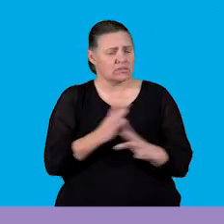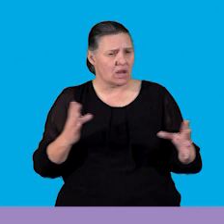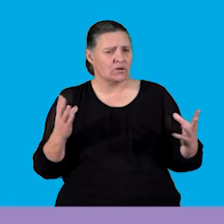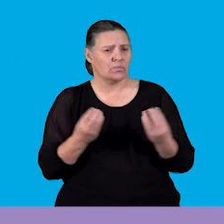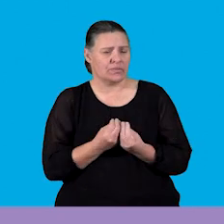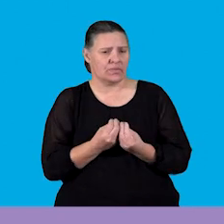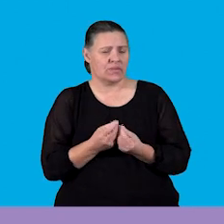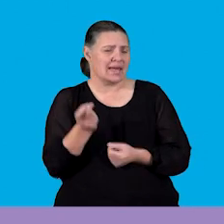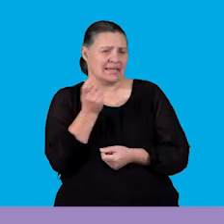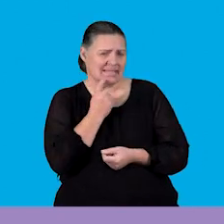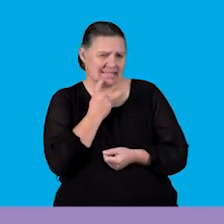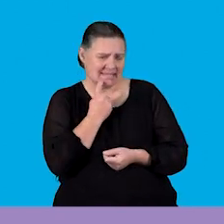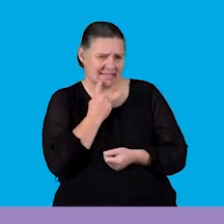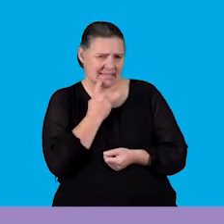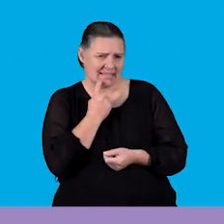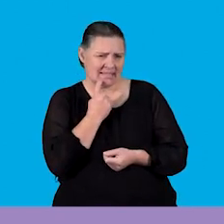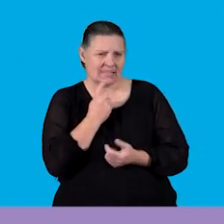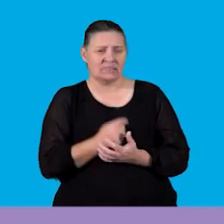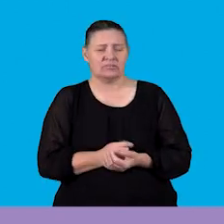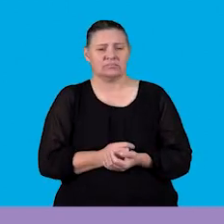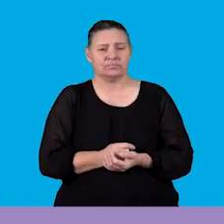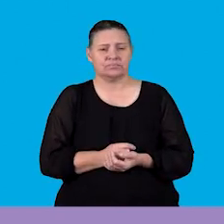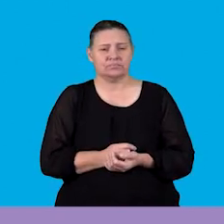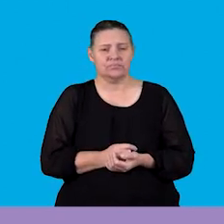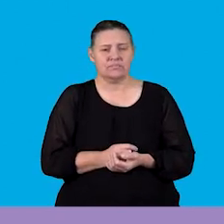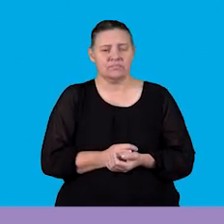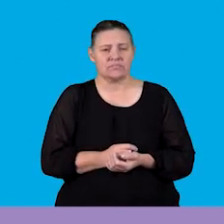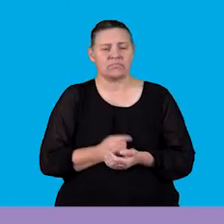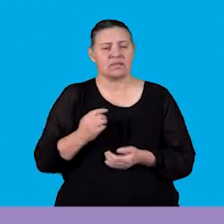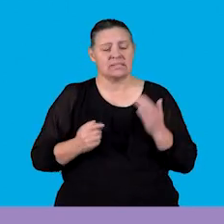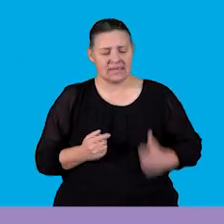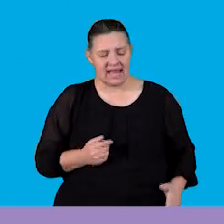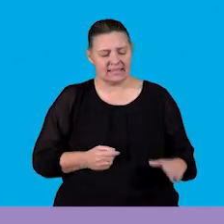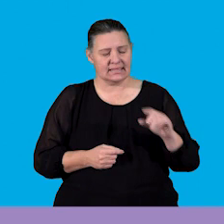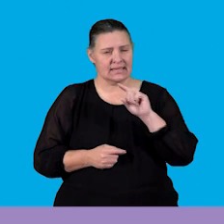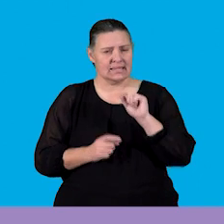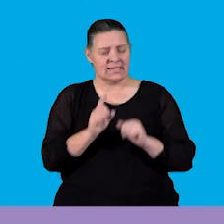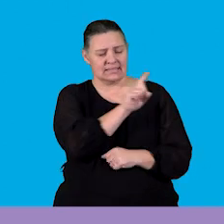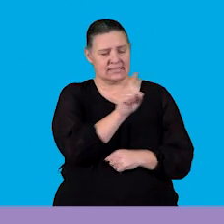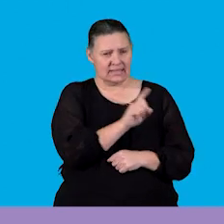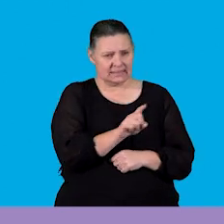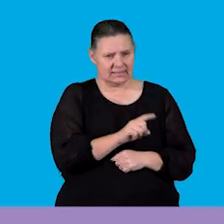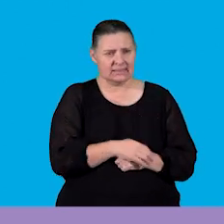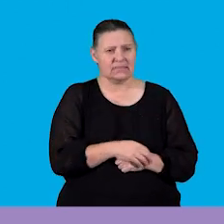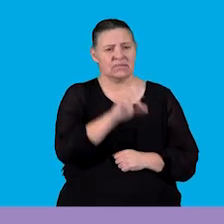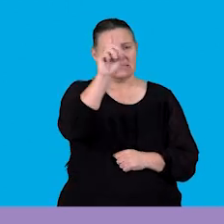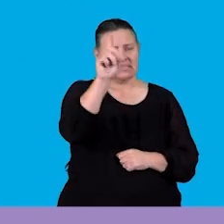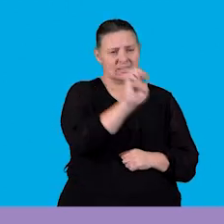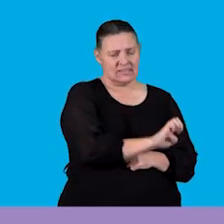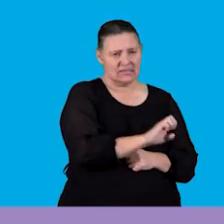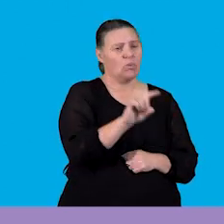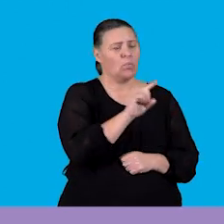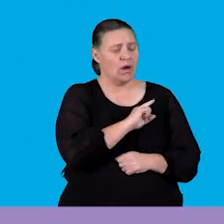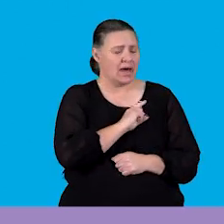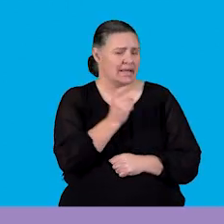can start off here with the easiest one, that should be side Z, which is the length of